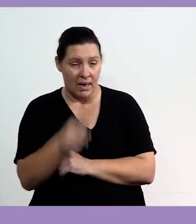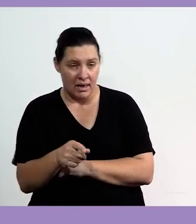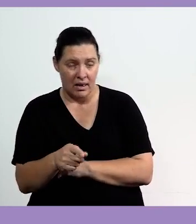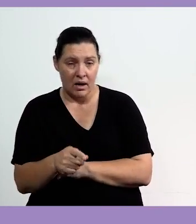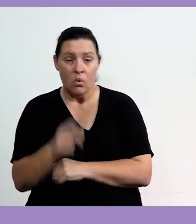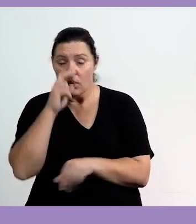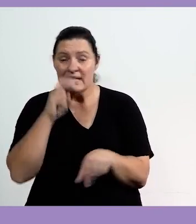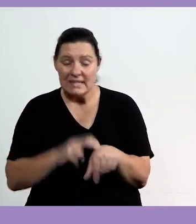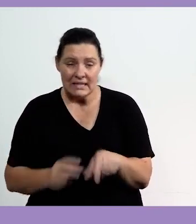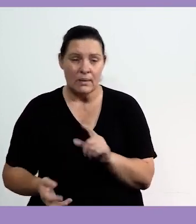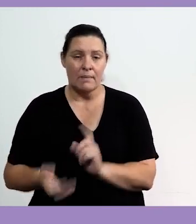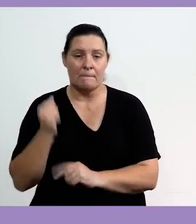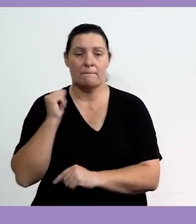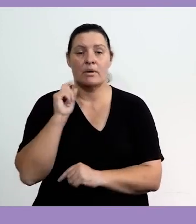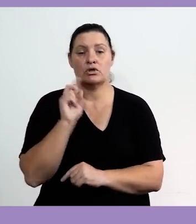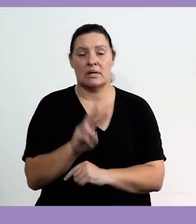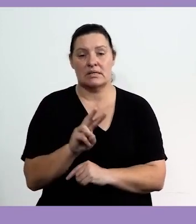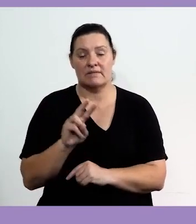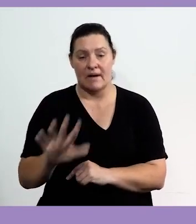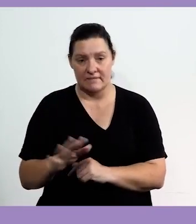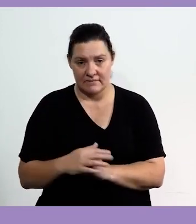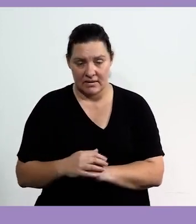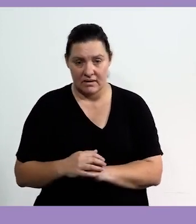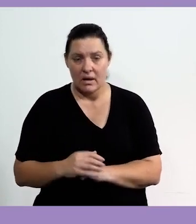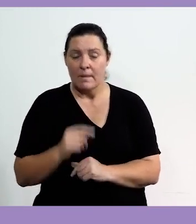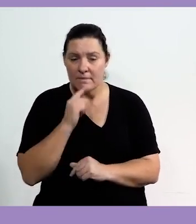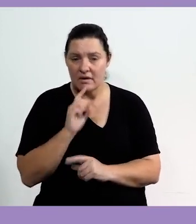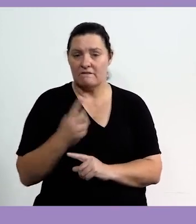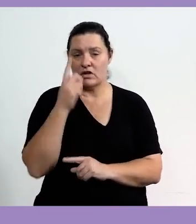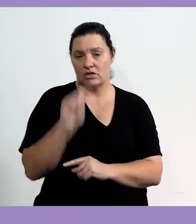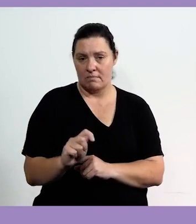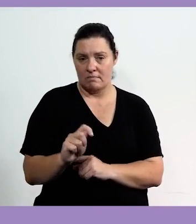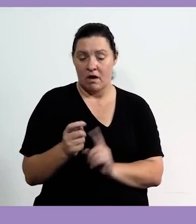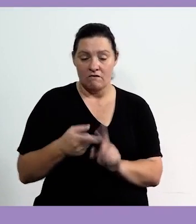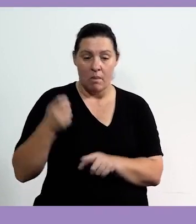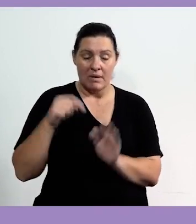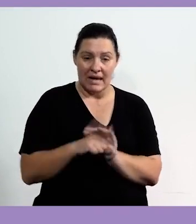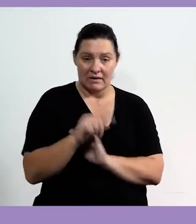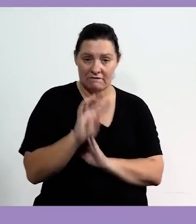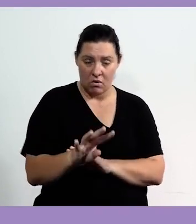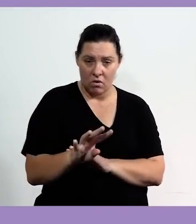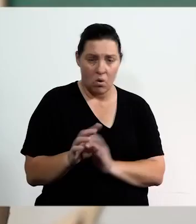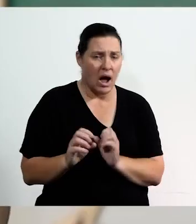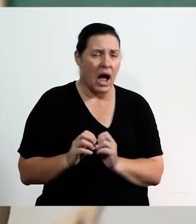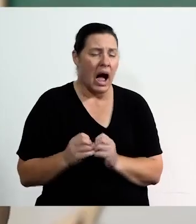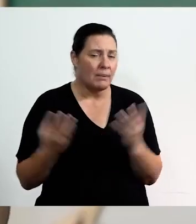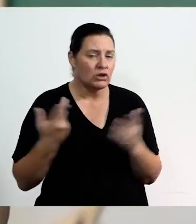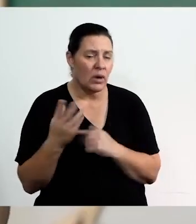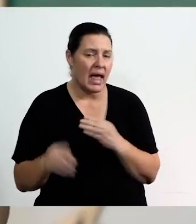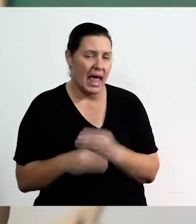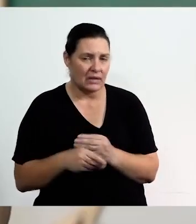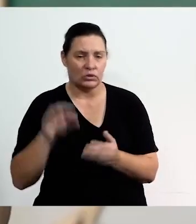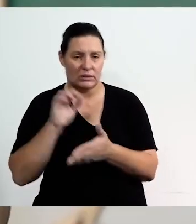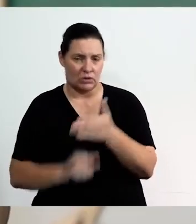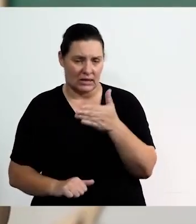now remember, we need to get to 25, which is our first term. So from negative 4, how much must